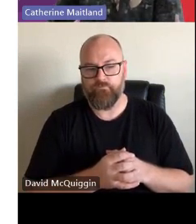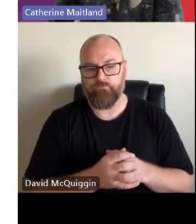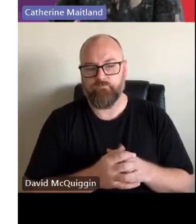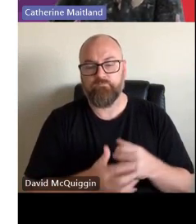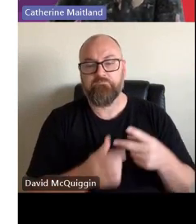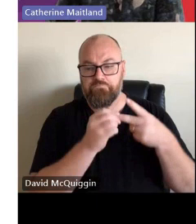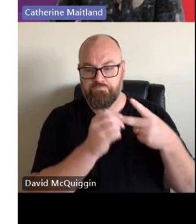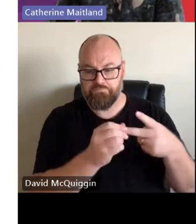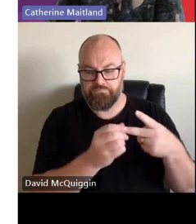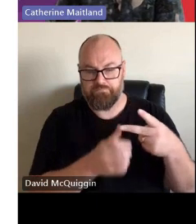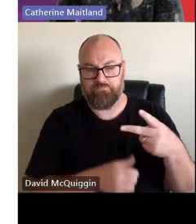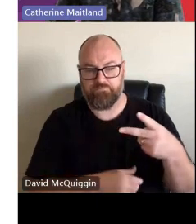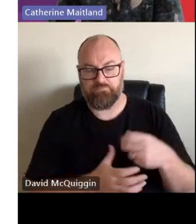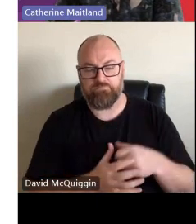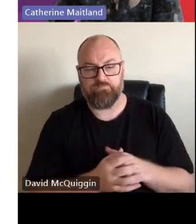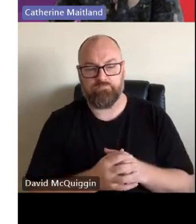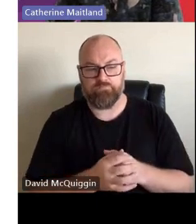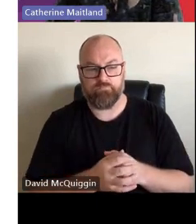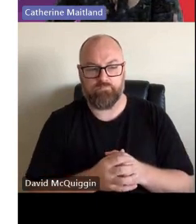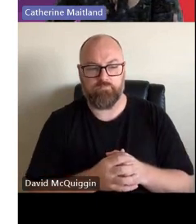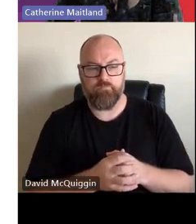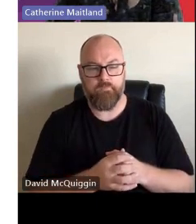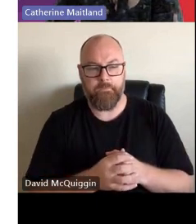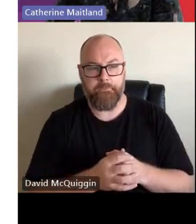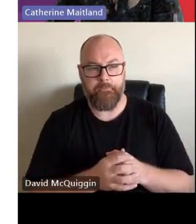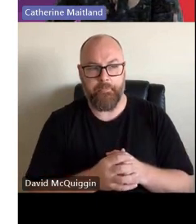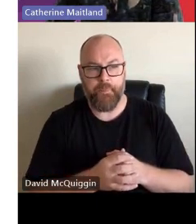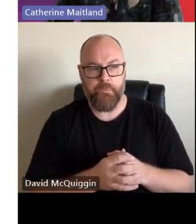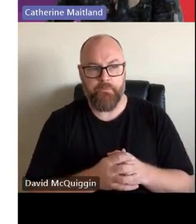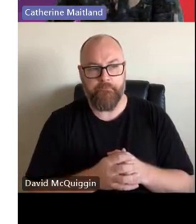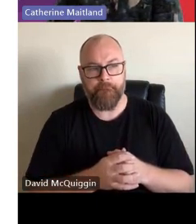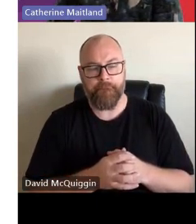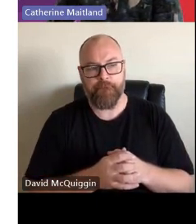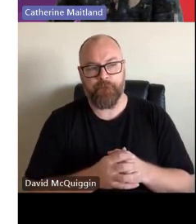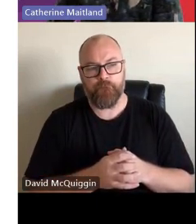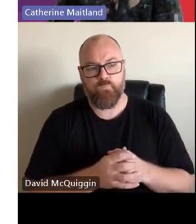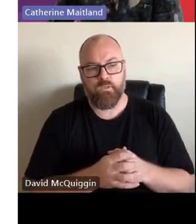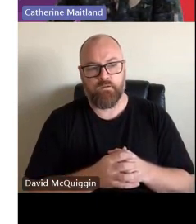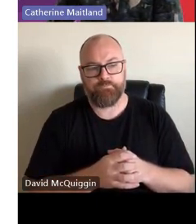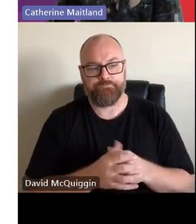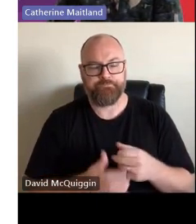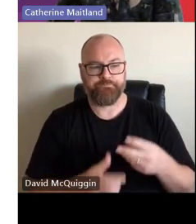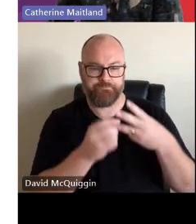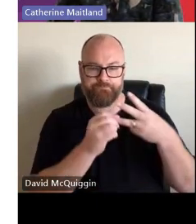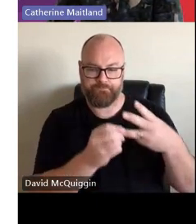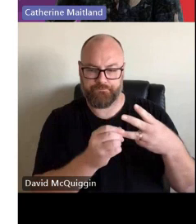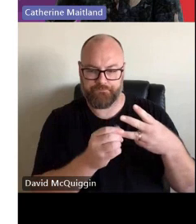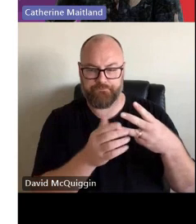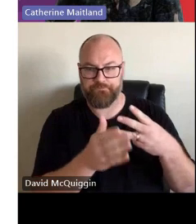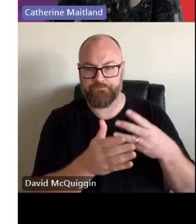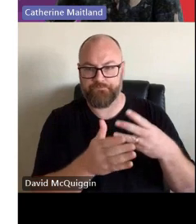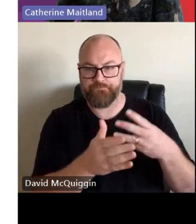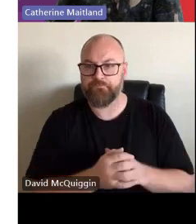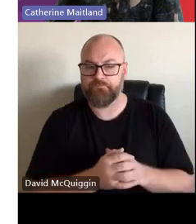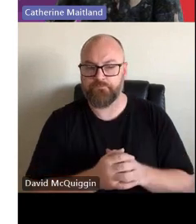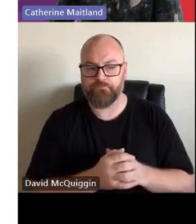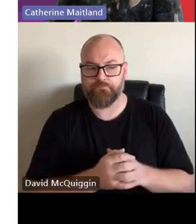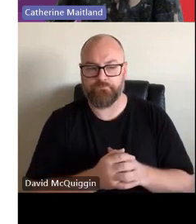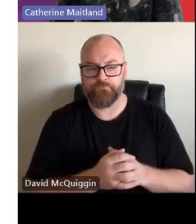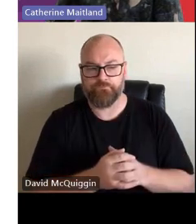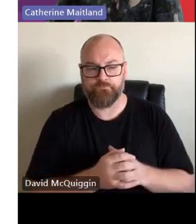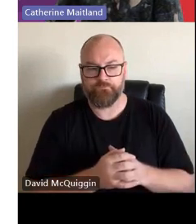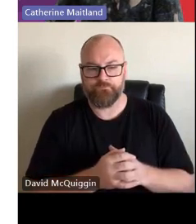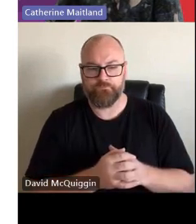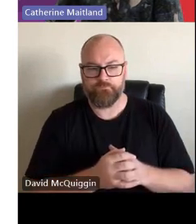67 are satisfied, very satisfied with that adjustment. 49% say their adjustment has never been